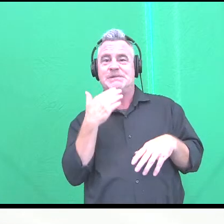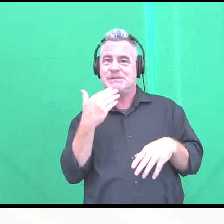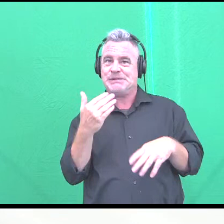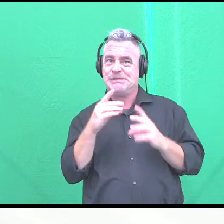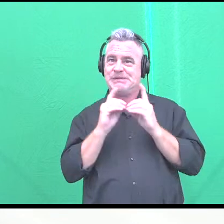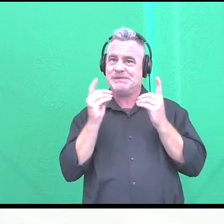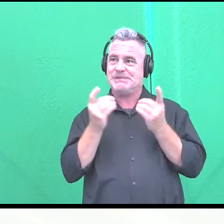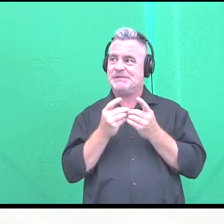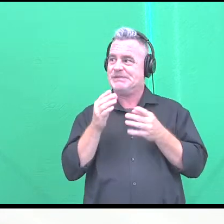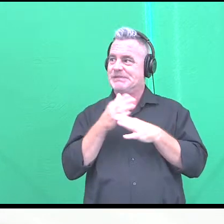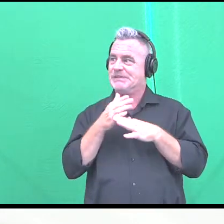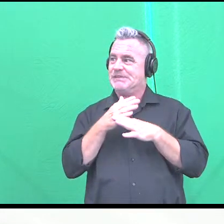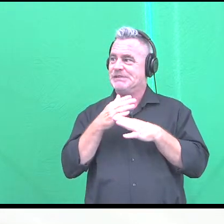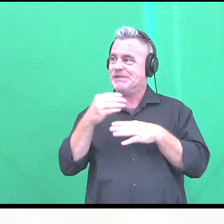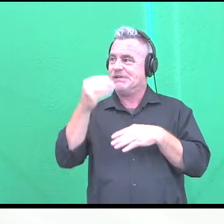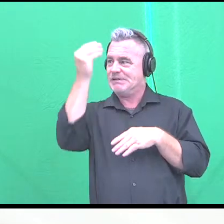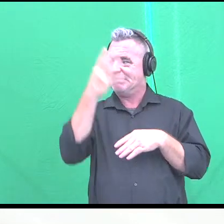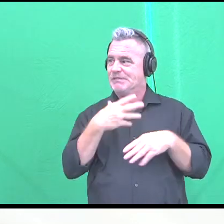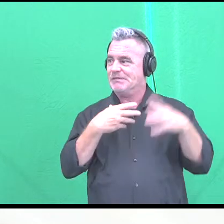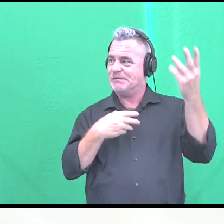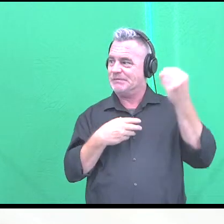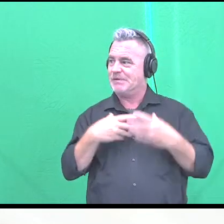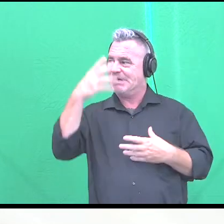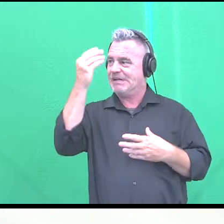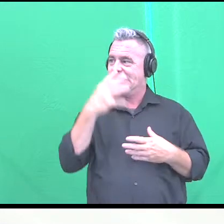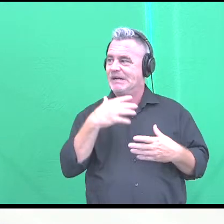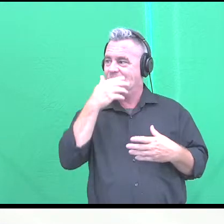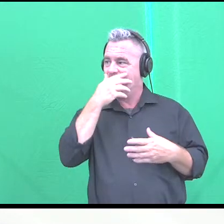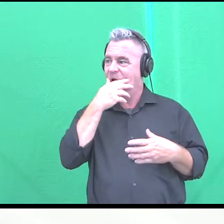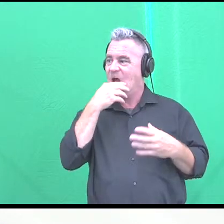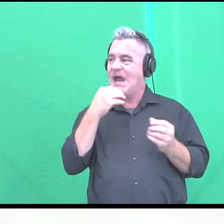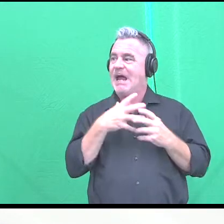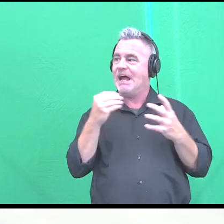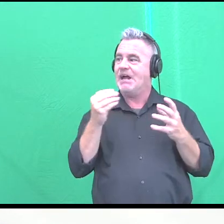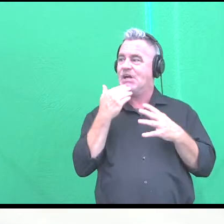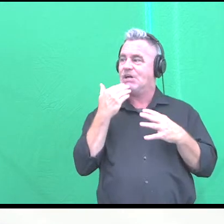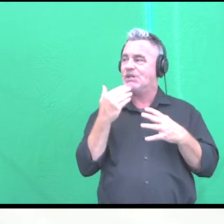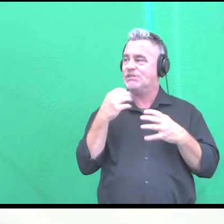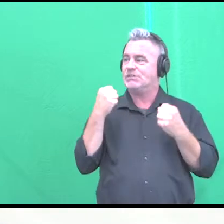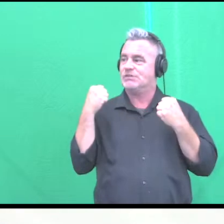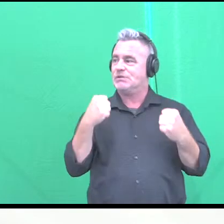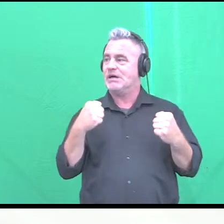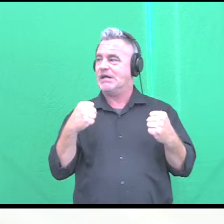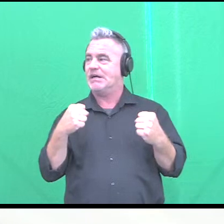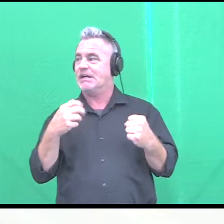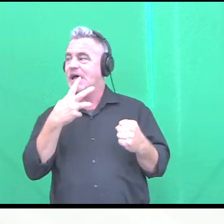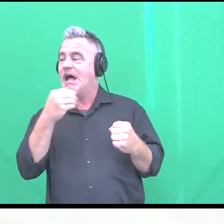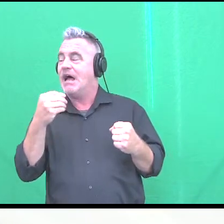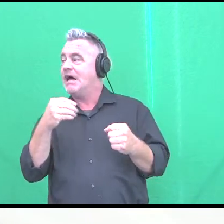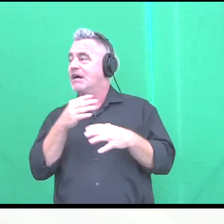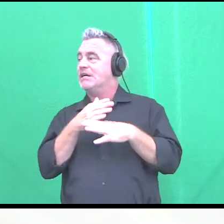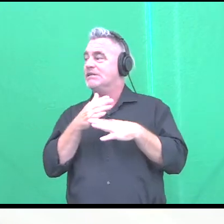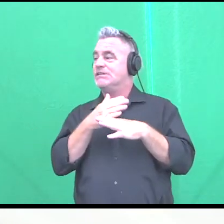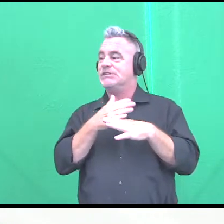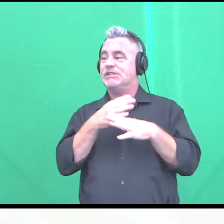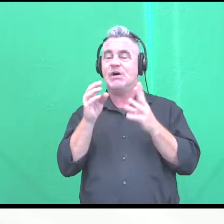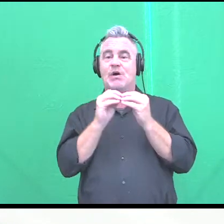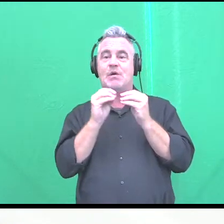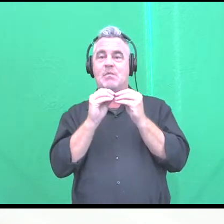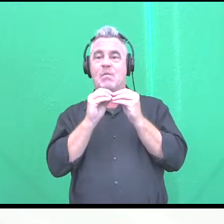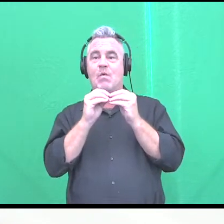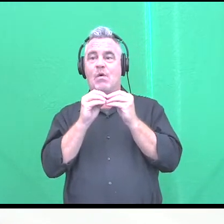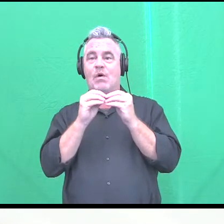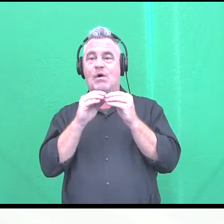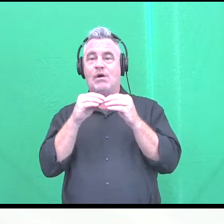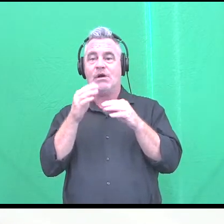that are working well in the district, along with our greatest strengths, and they're also sharing areas of improvement and what